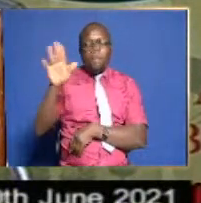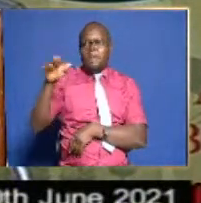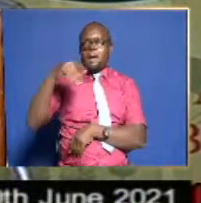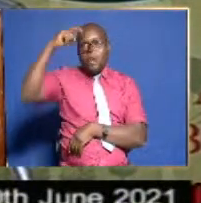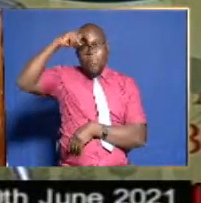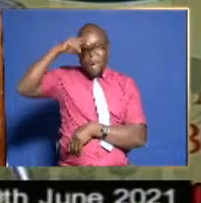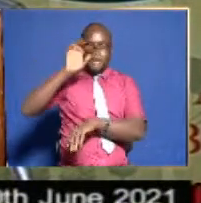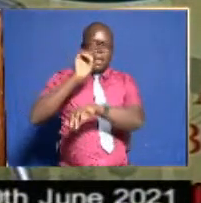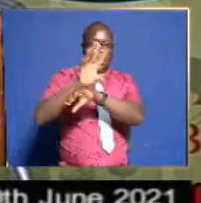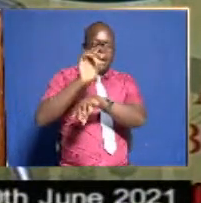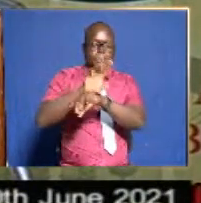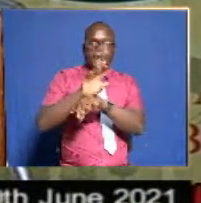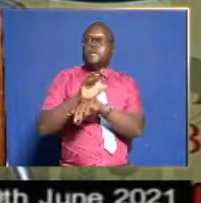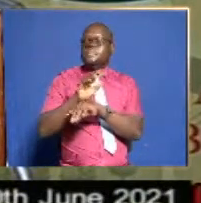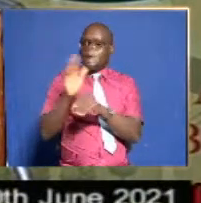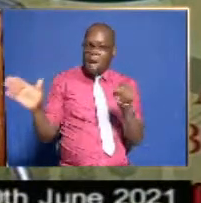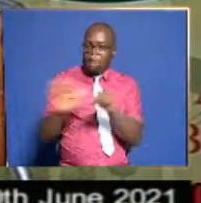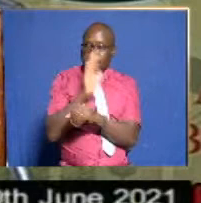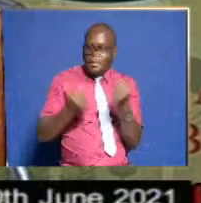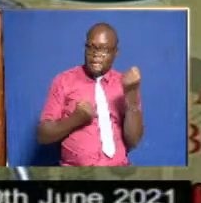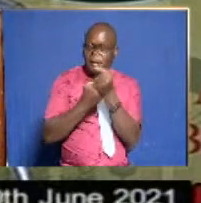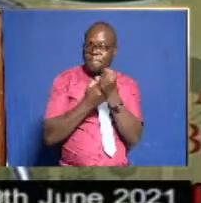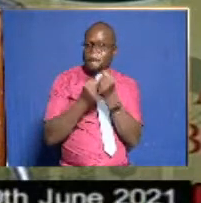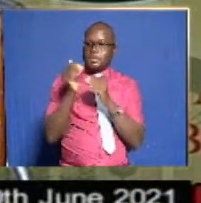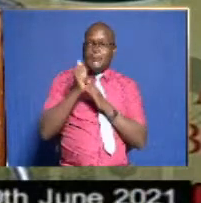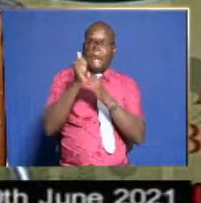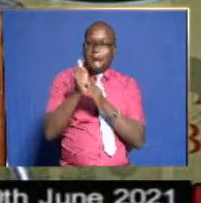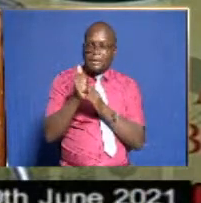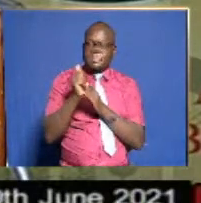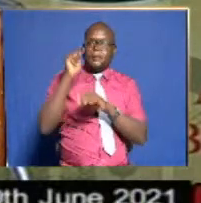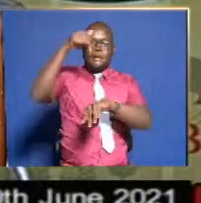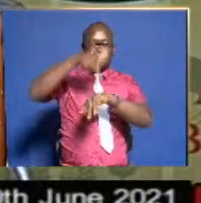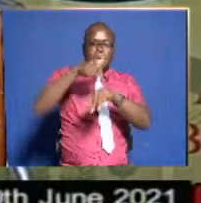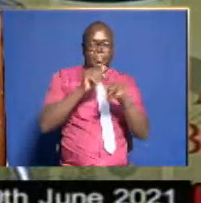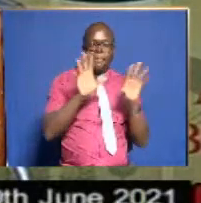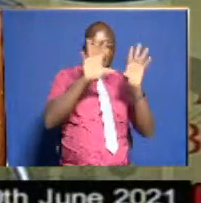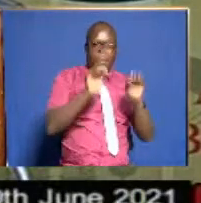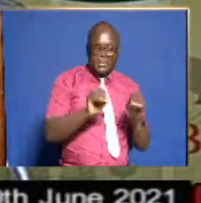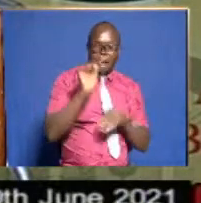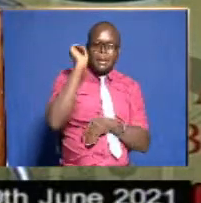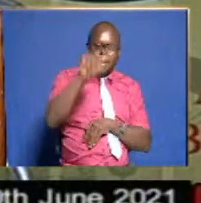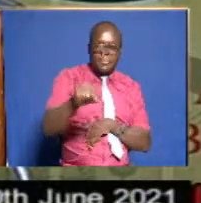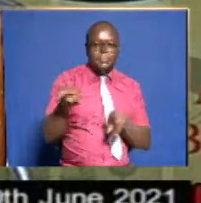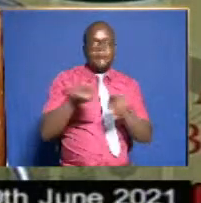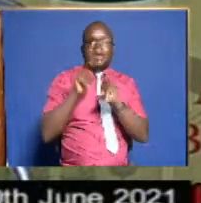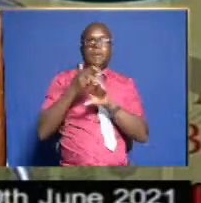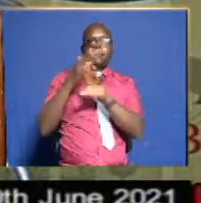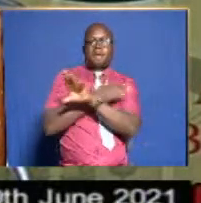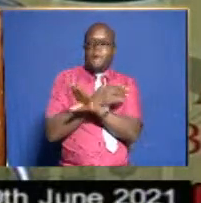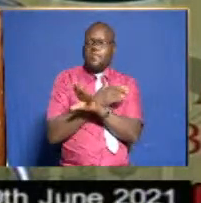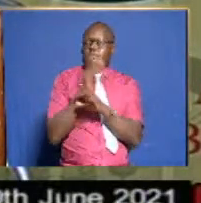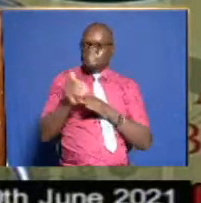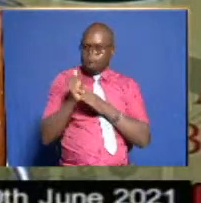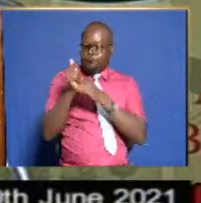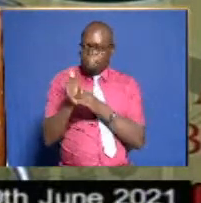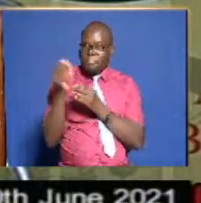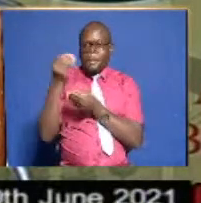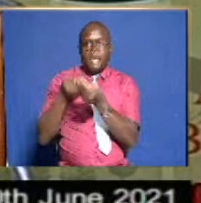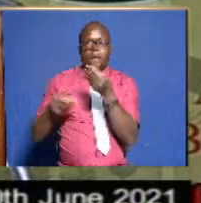counsel, unfailing support and guidance, not only during the budget preparation process, but also in the stewardship of the